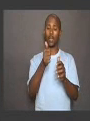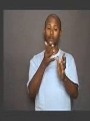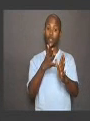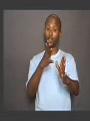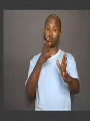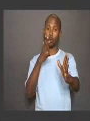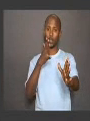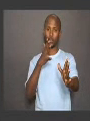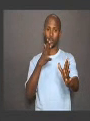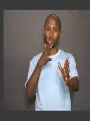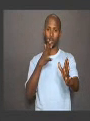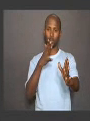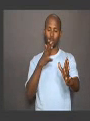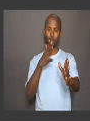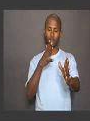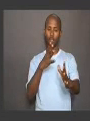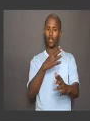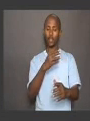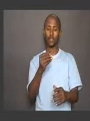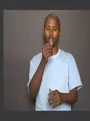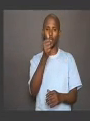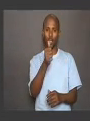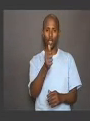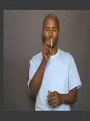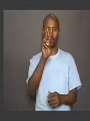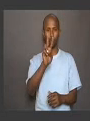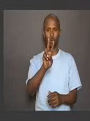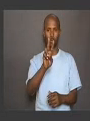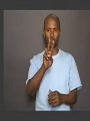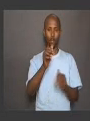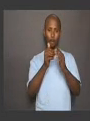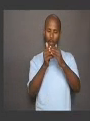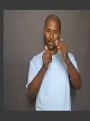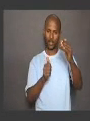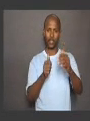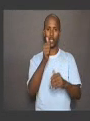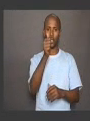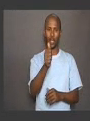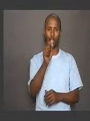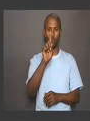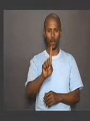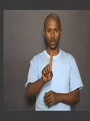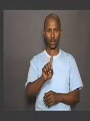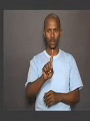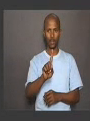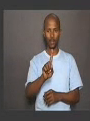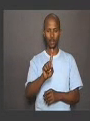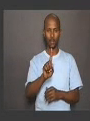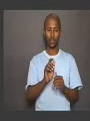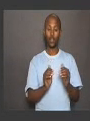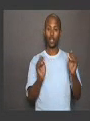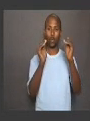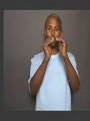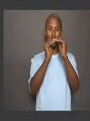progression, then A2 minus A1 is